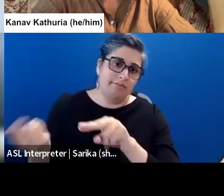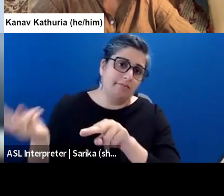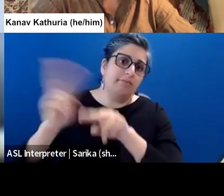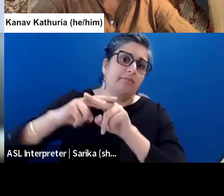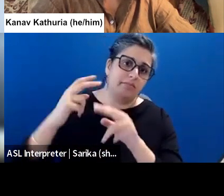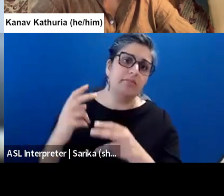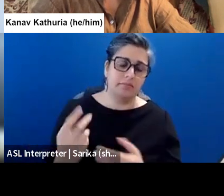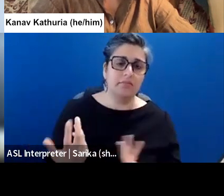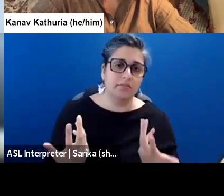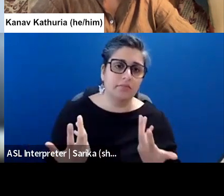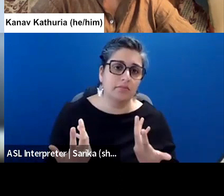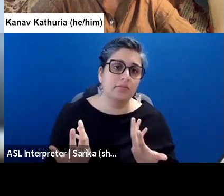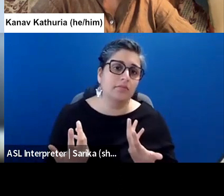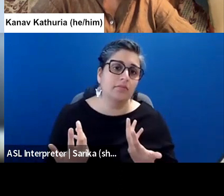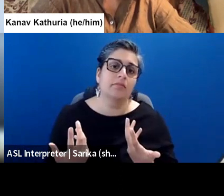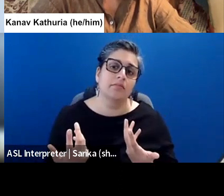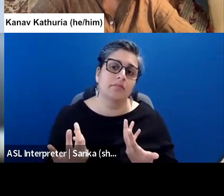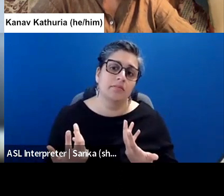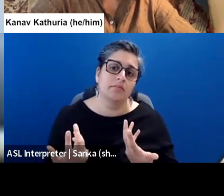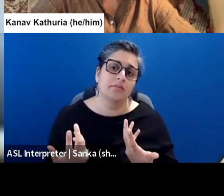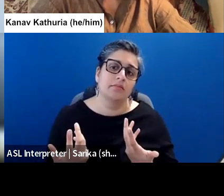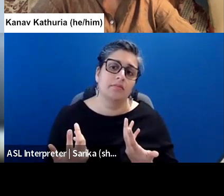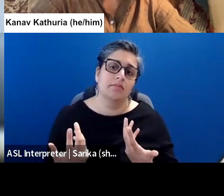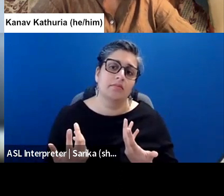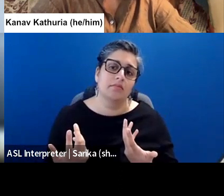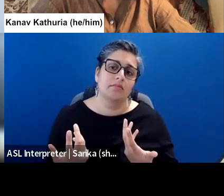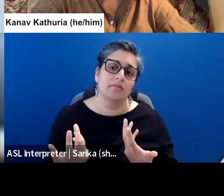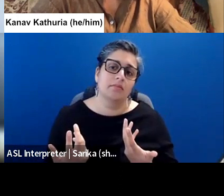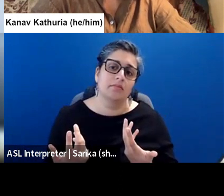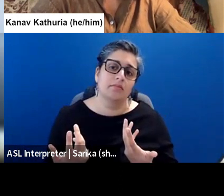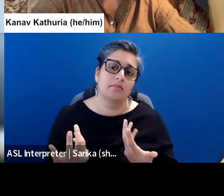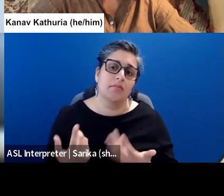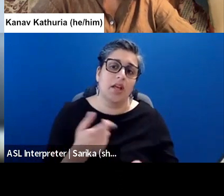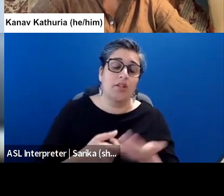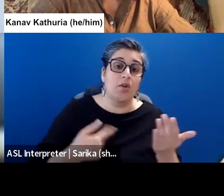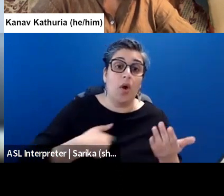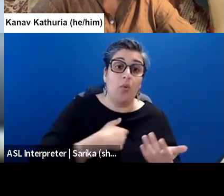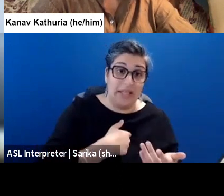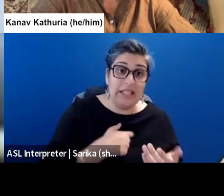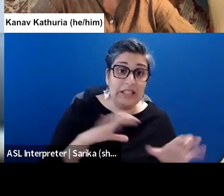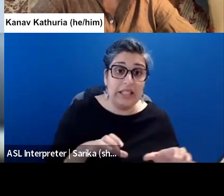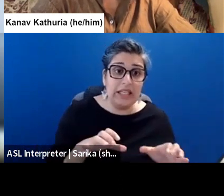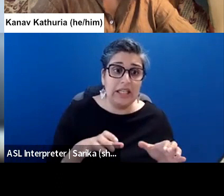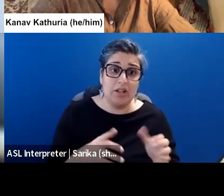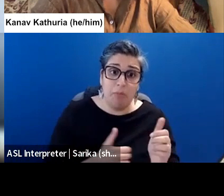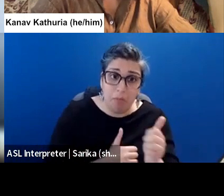And a lot of what I and other folks were doing was just making funeral arrangements for people, right?